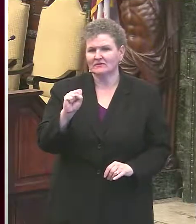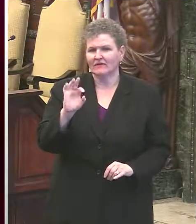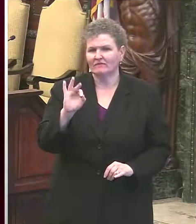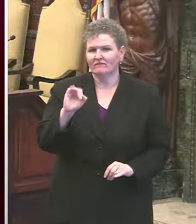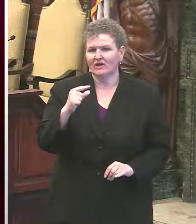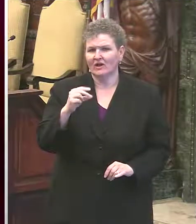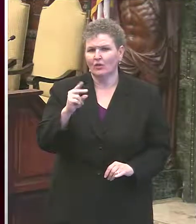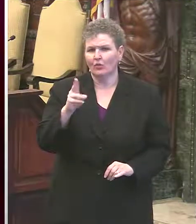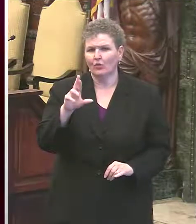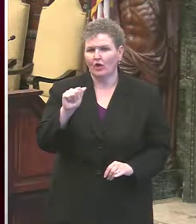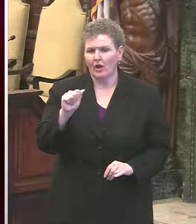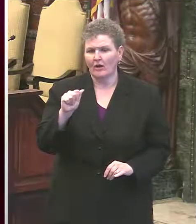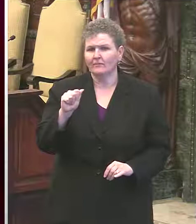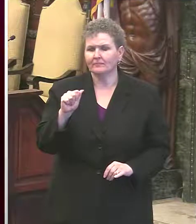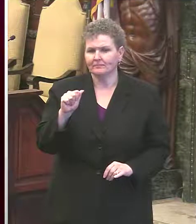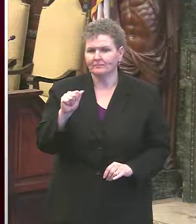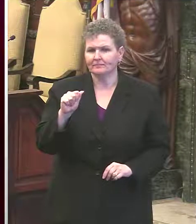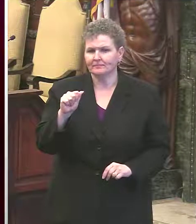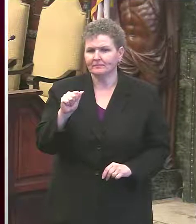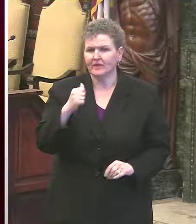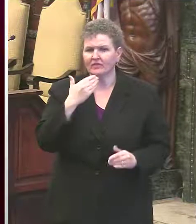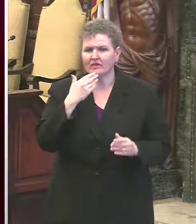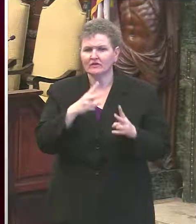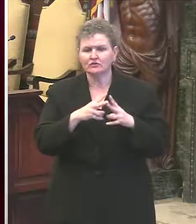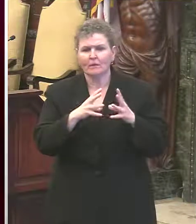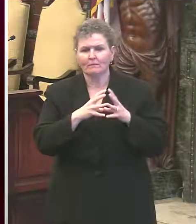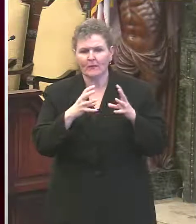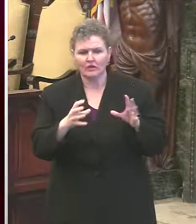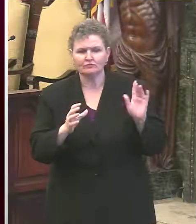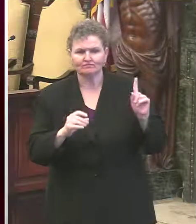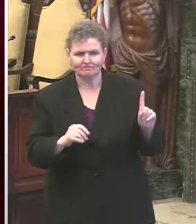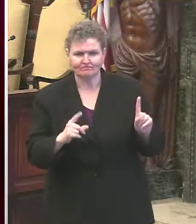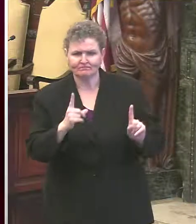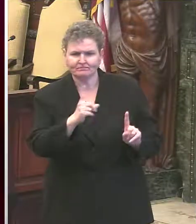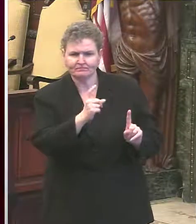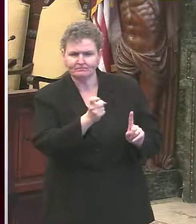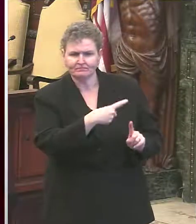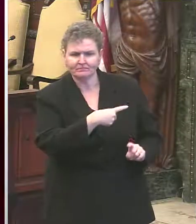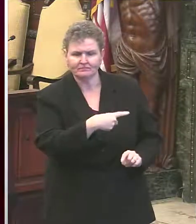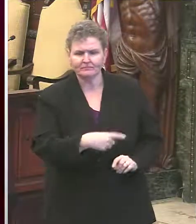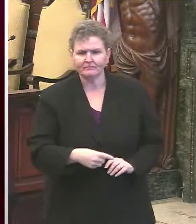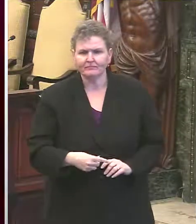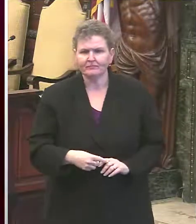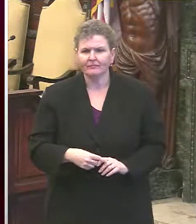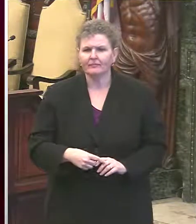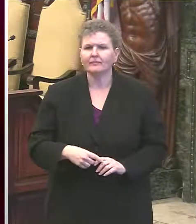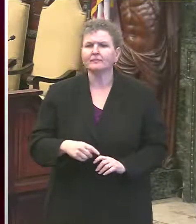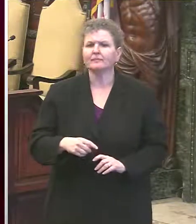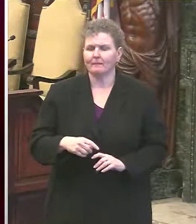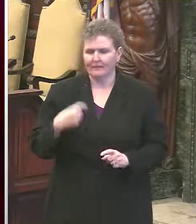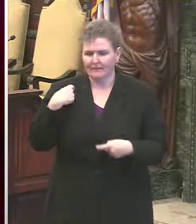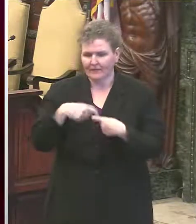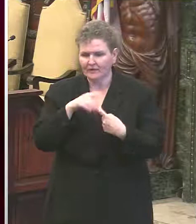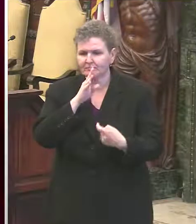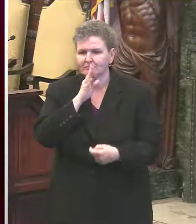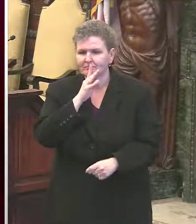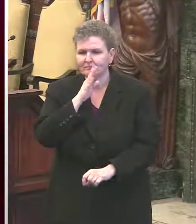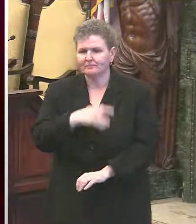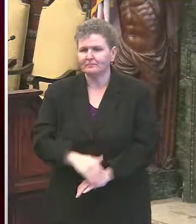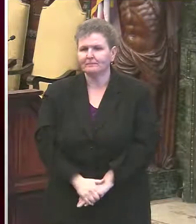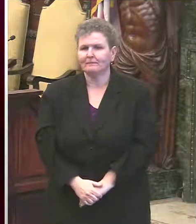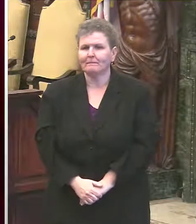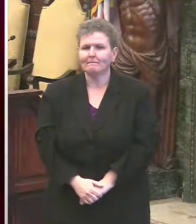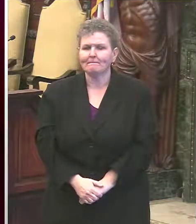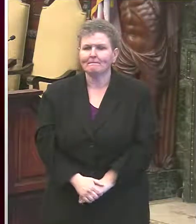yourself. Okay, thank you so much. Good afternoon. Armando, voy a necesitar tu ayuda, por favor. Bueno, Argenis,